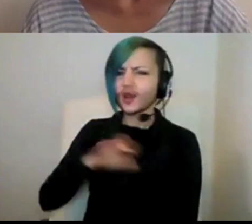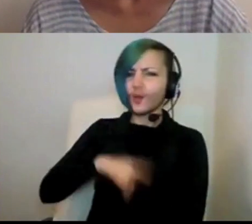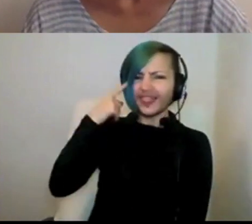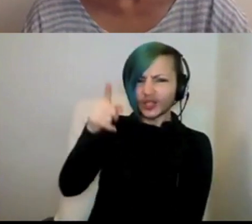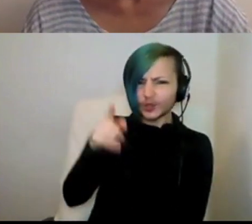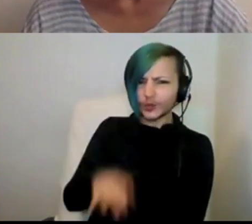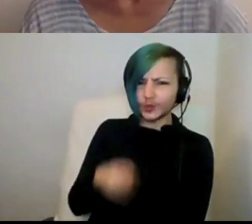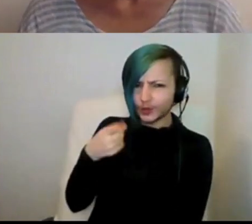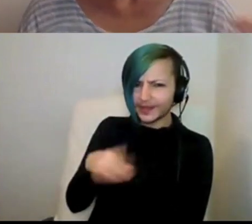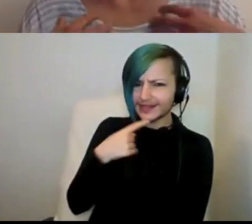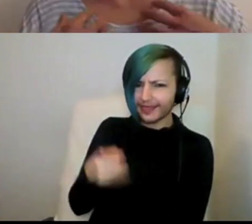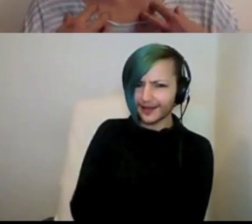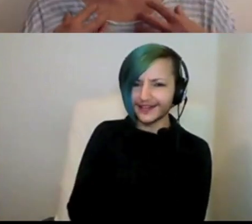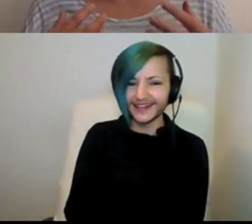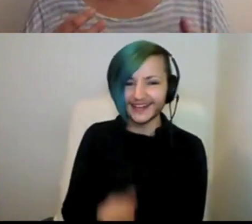mean, No,